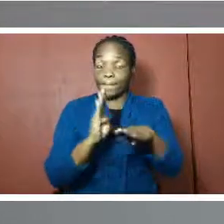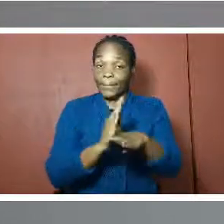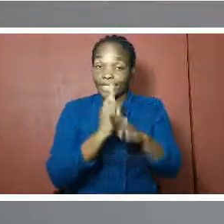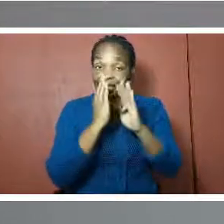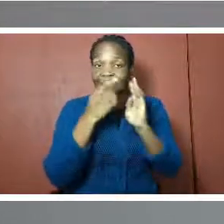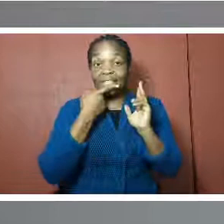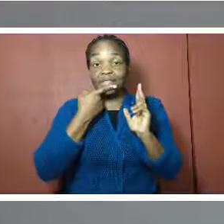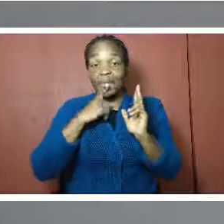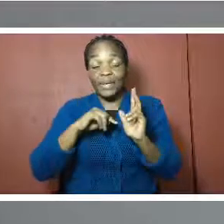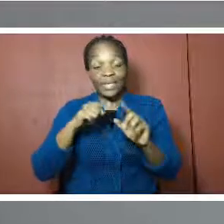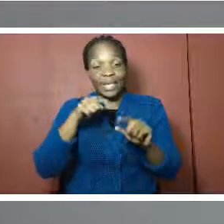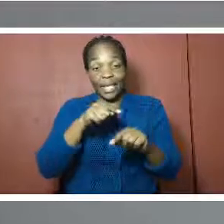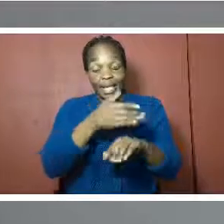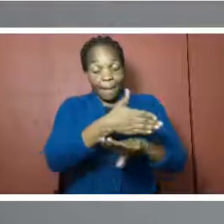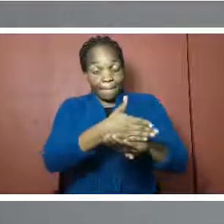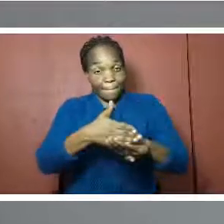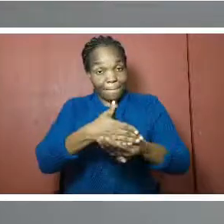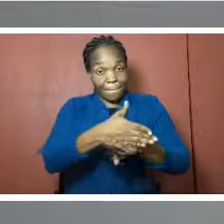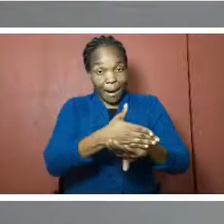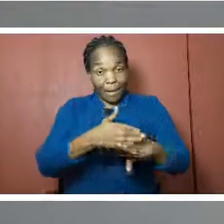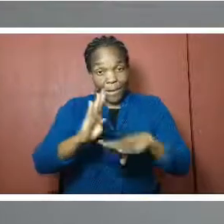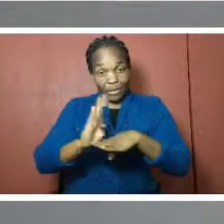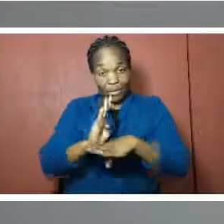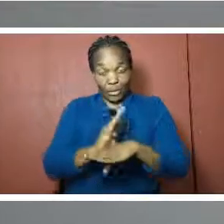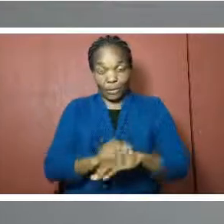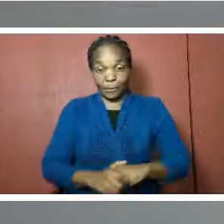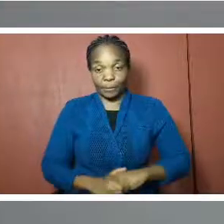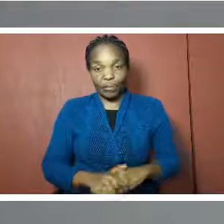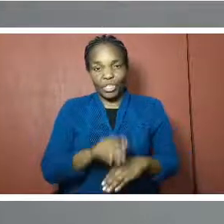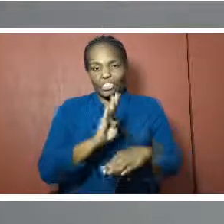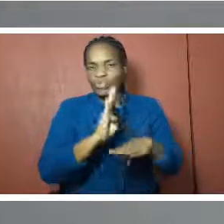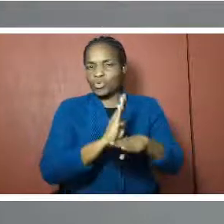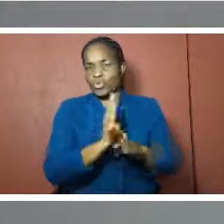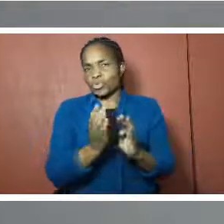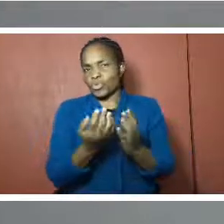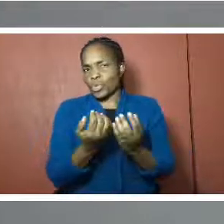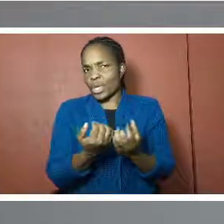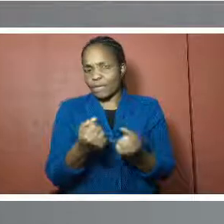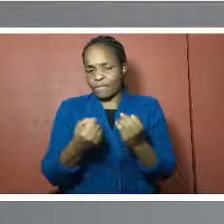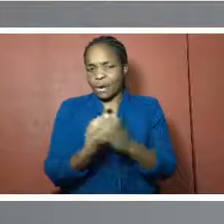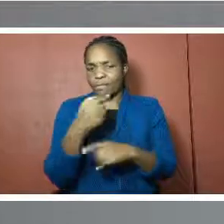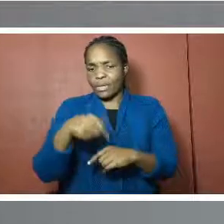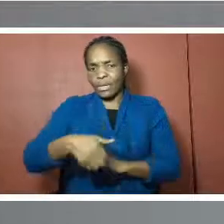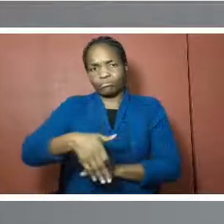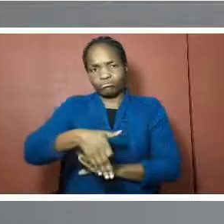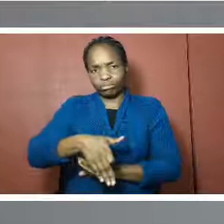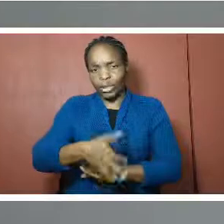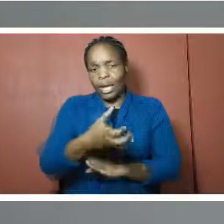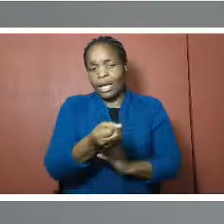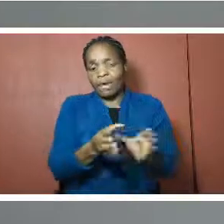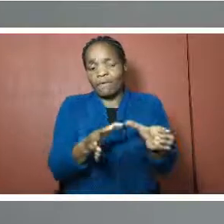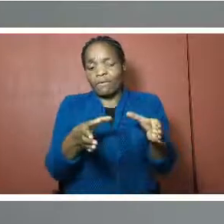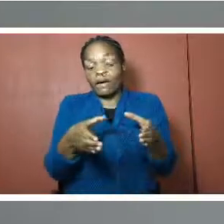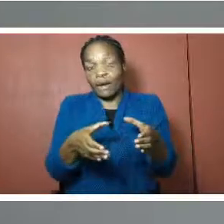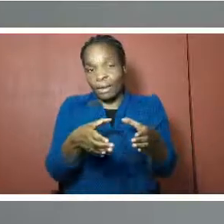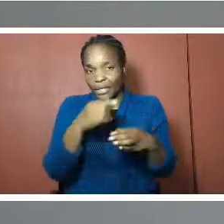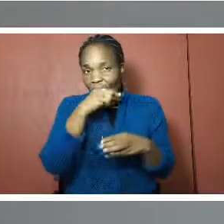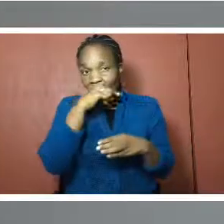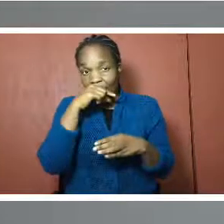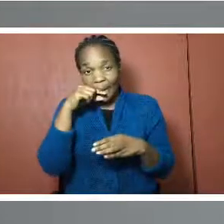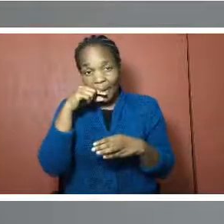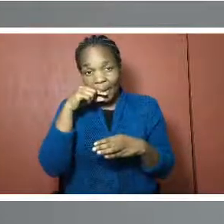carpenter, Christian Hess. He is a businessman in Namibia. He owns a company